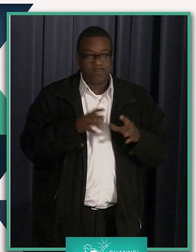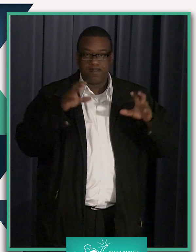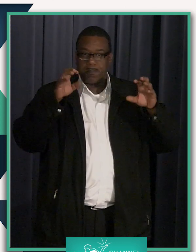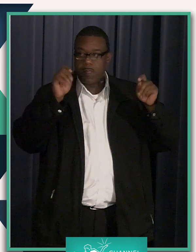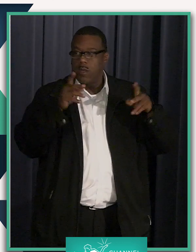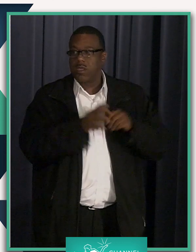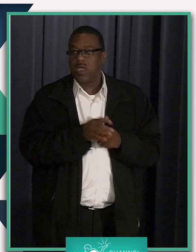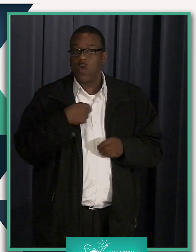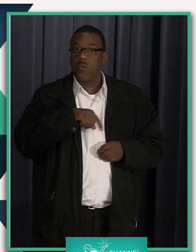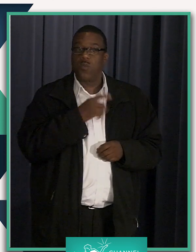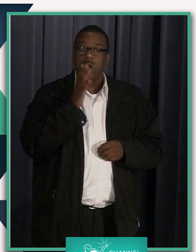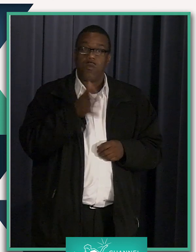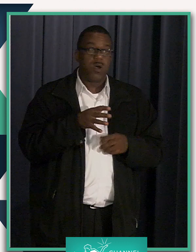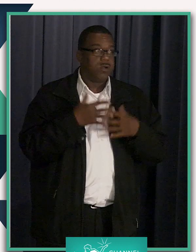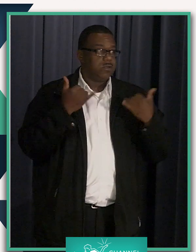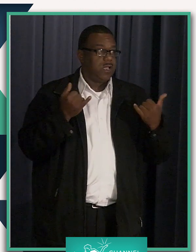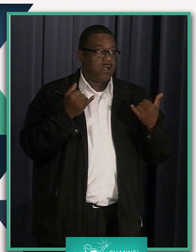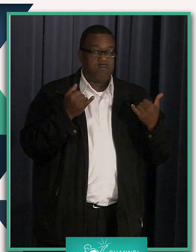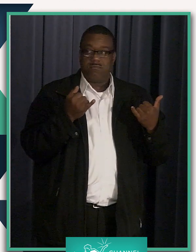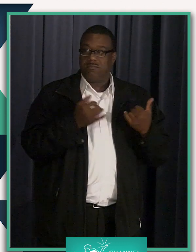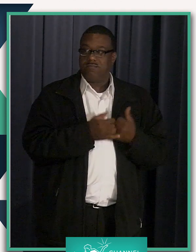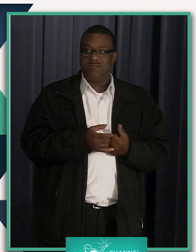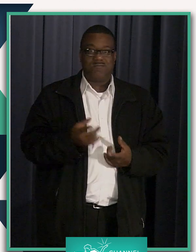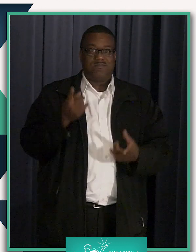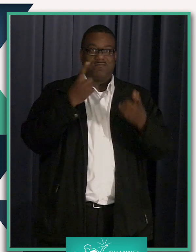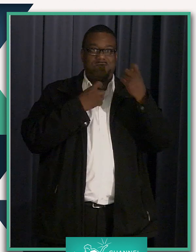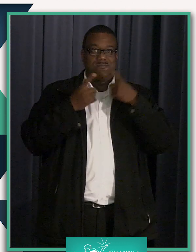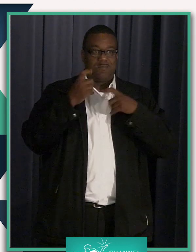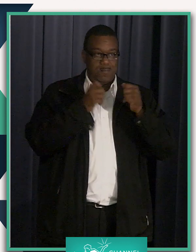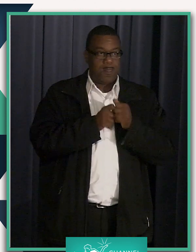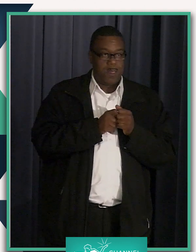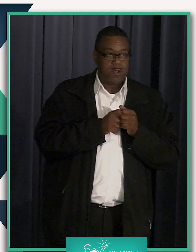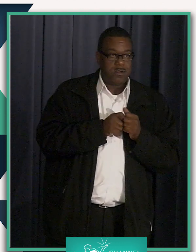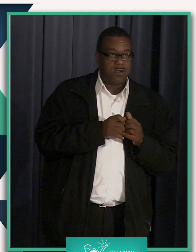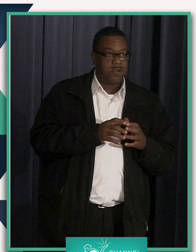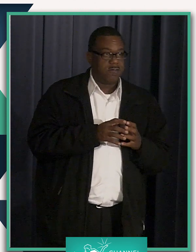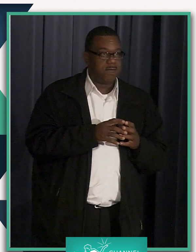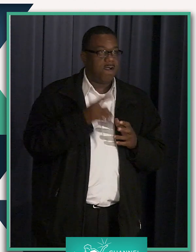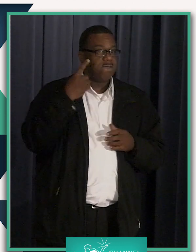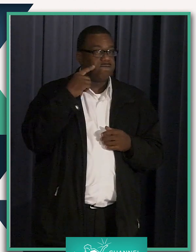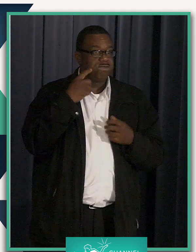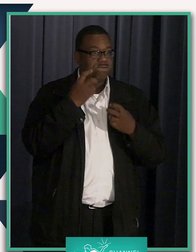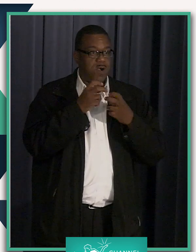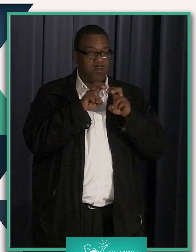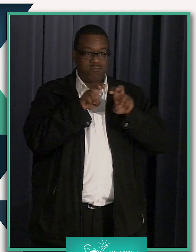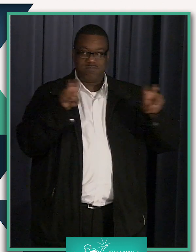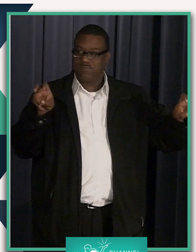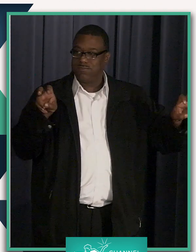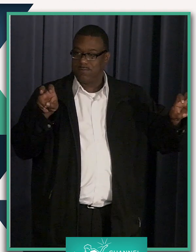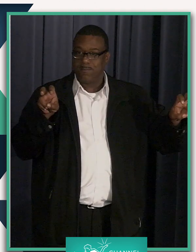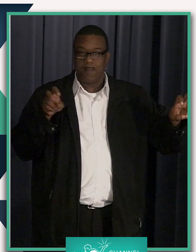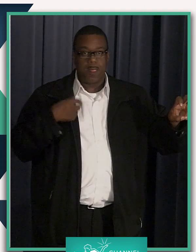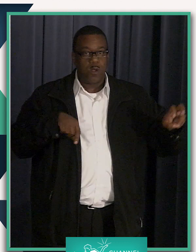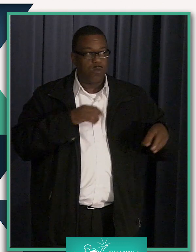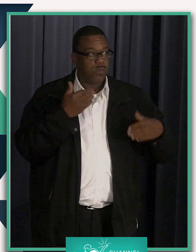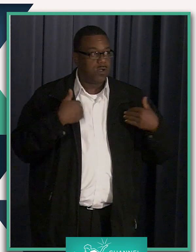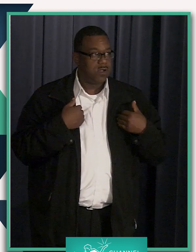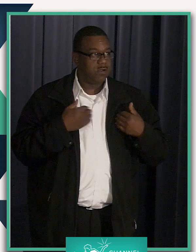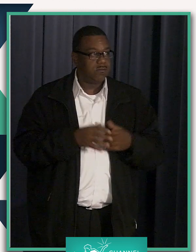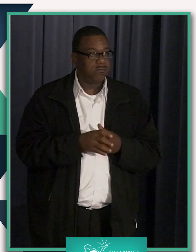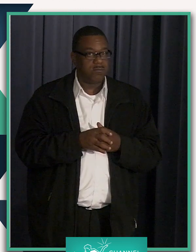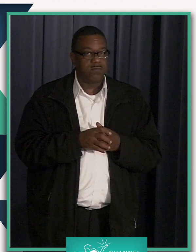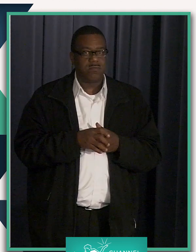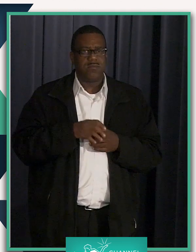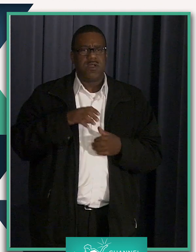Okay, we are going to take questions right now for our panel. So we have Afton